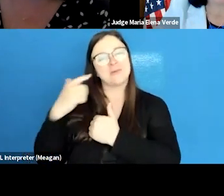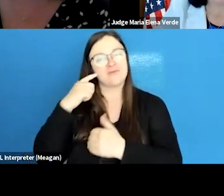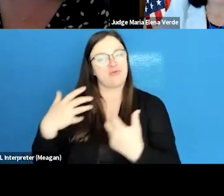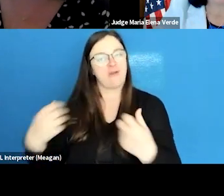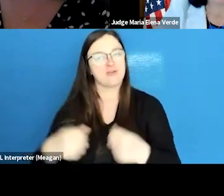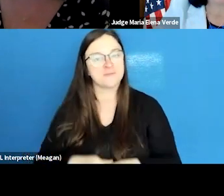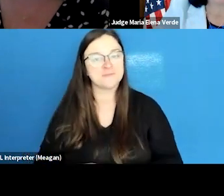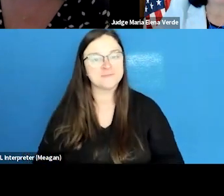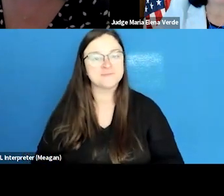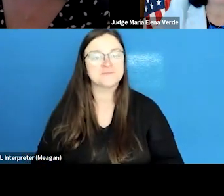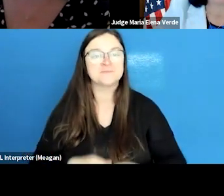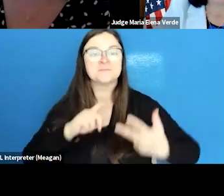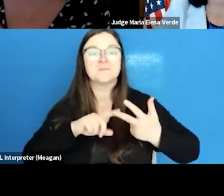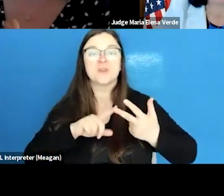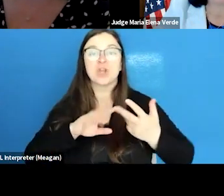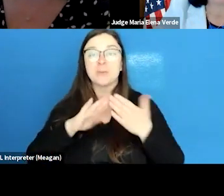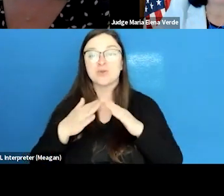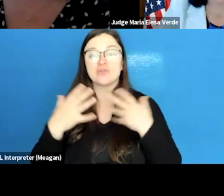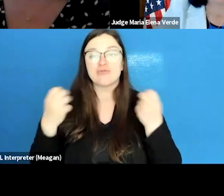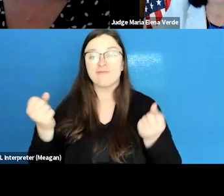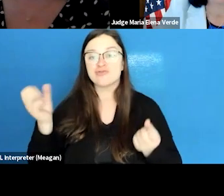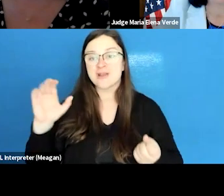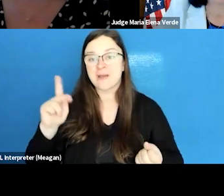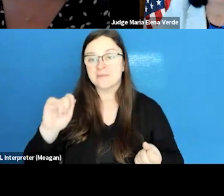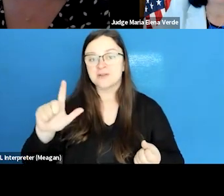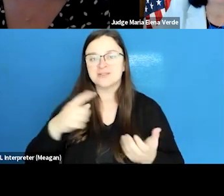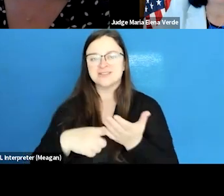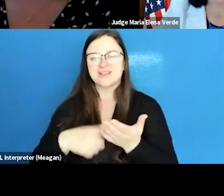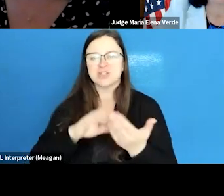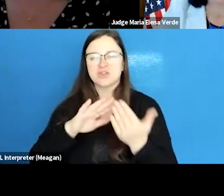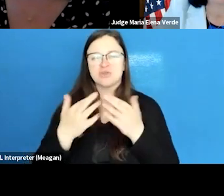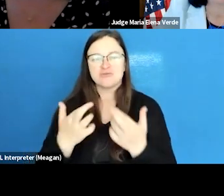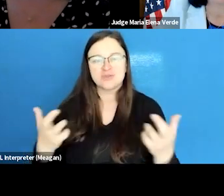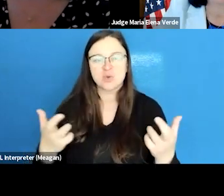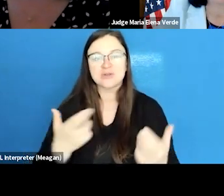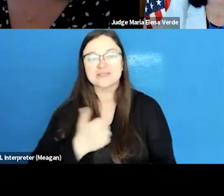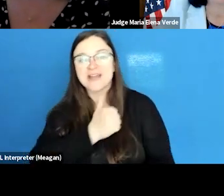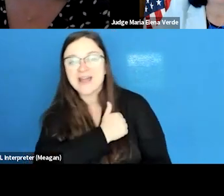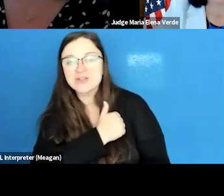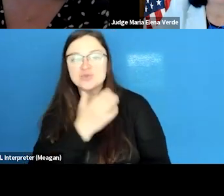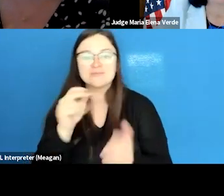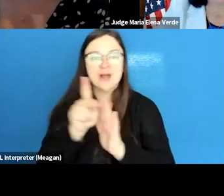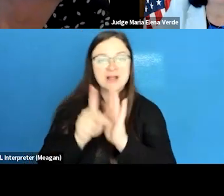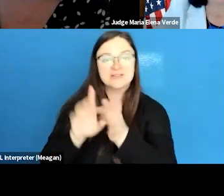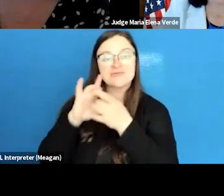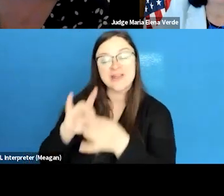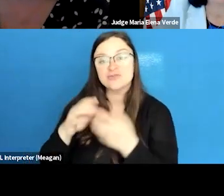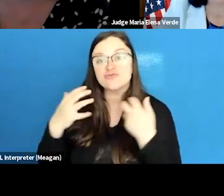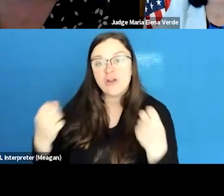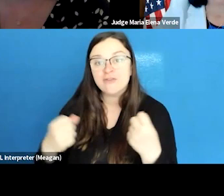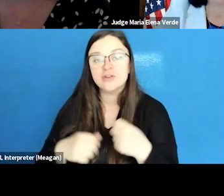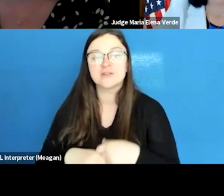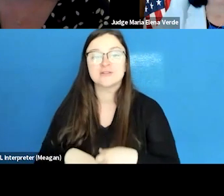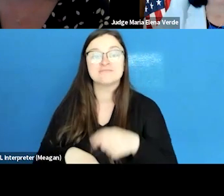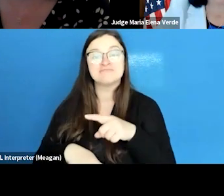also community recovery capital, which talks about those community resources, attitudes, and policies related to recovery. Does the person live